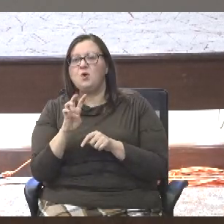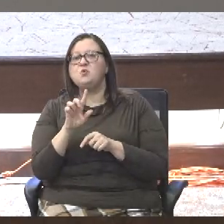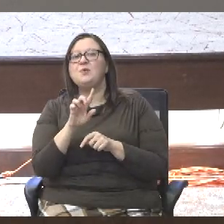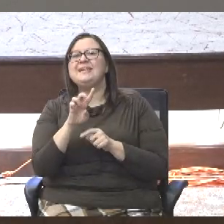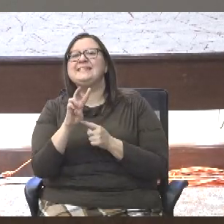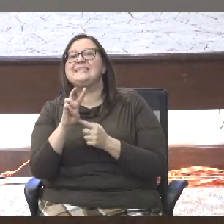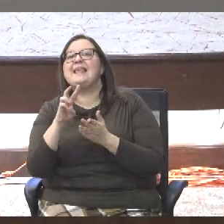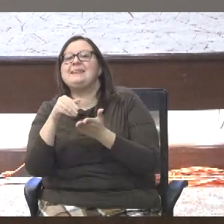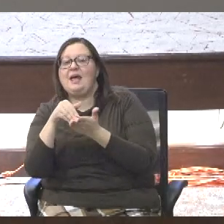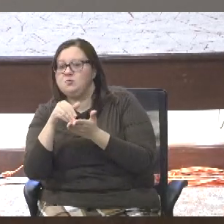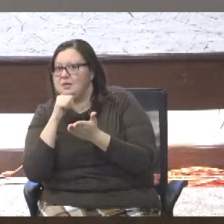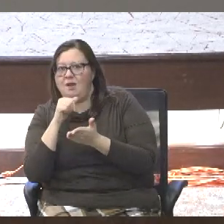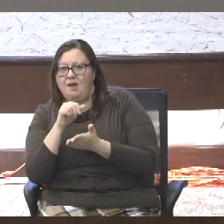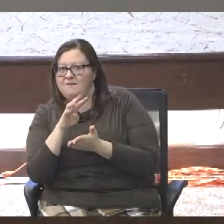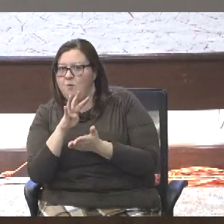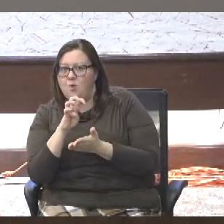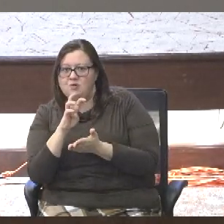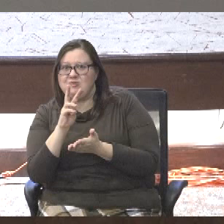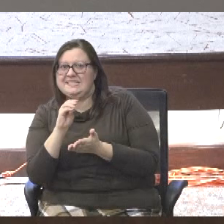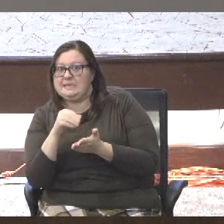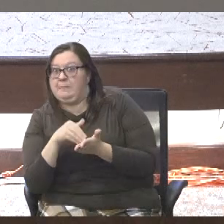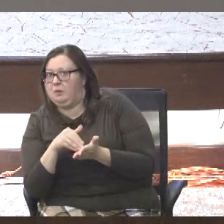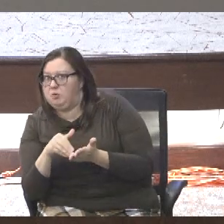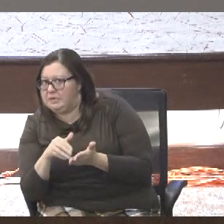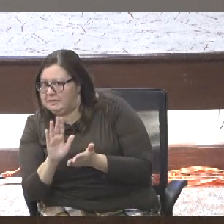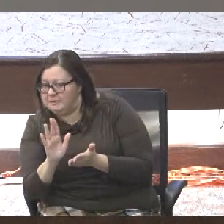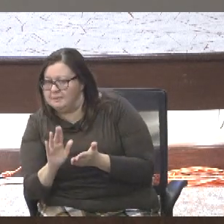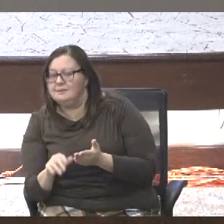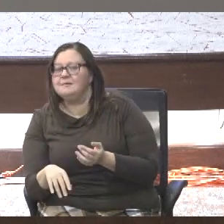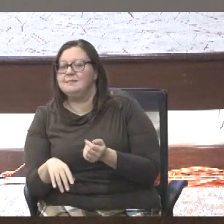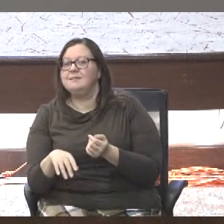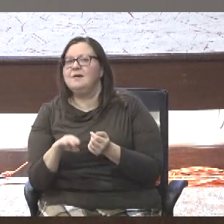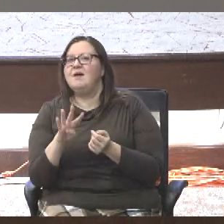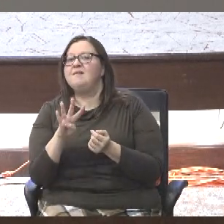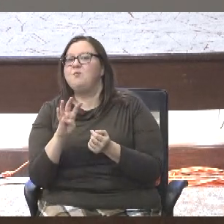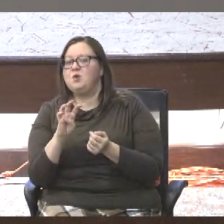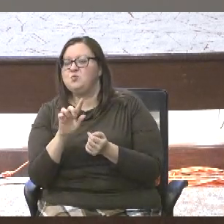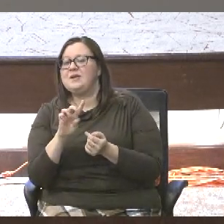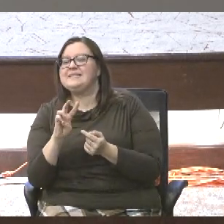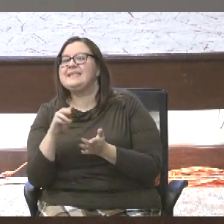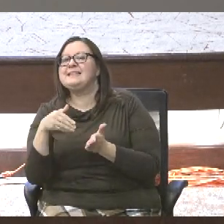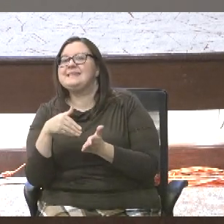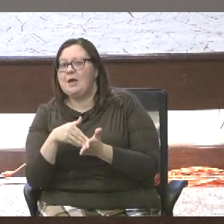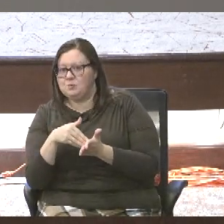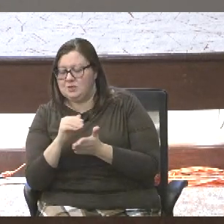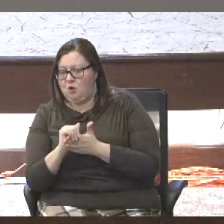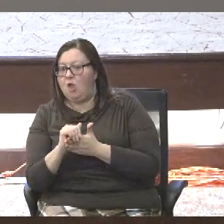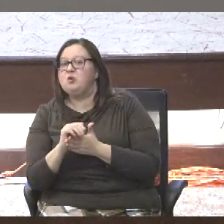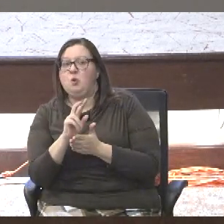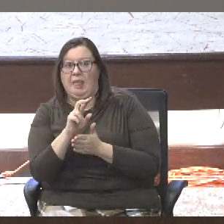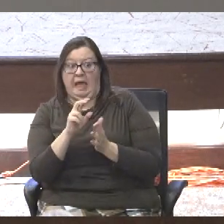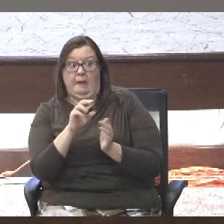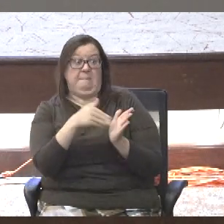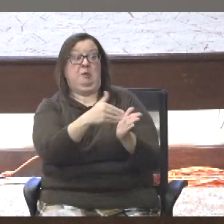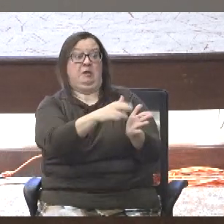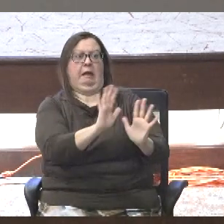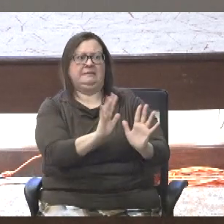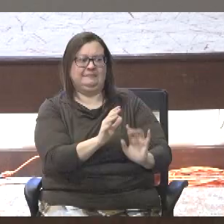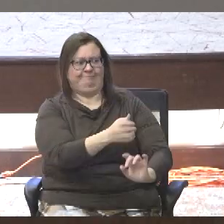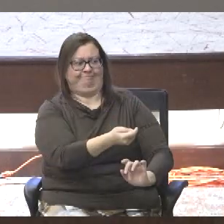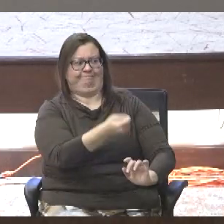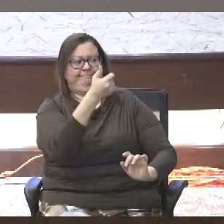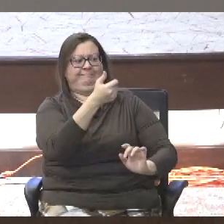$126,000. So we're going to pull that item. $500 million there. We're going to pull that item from